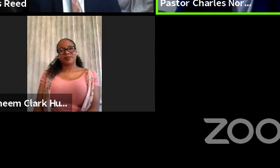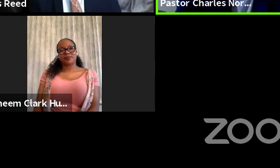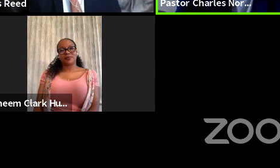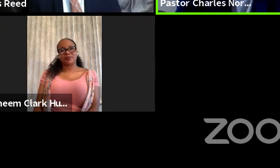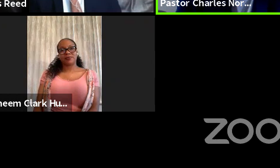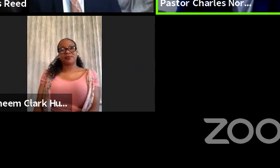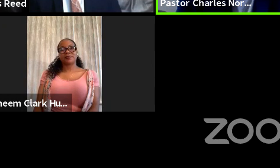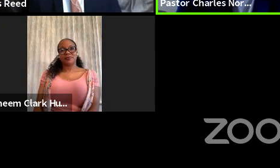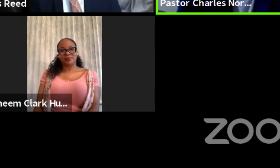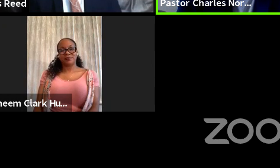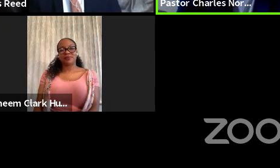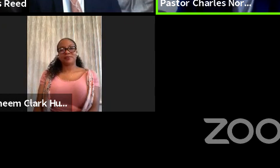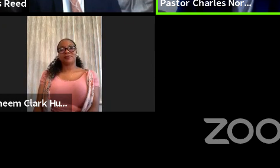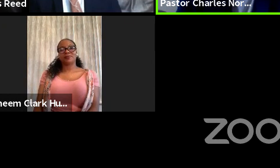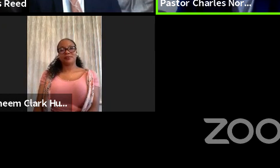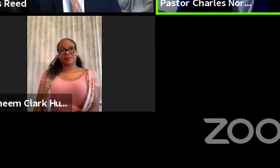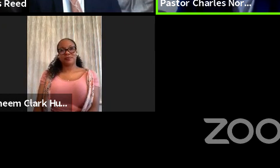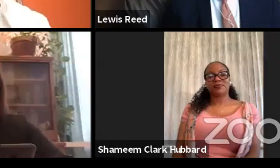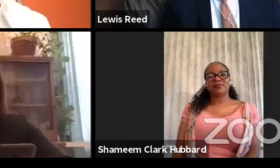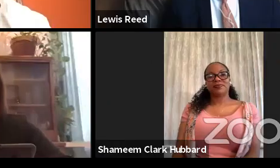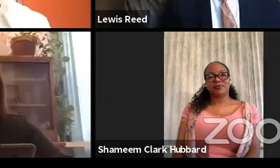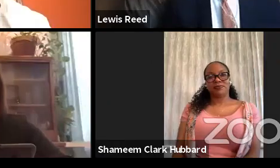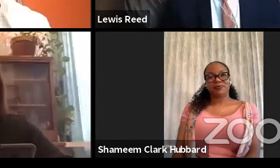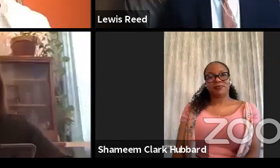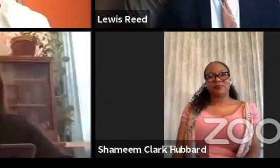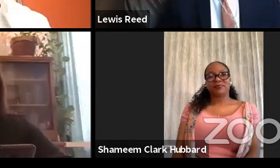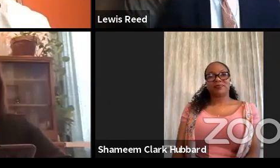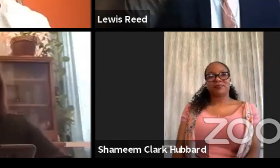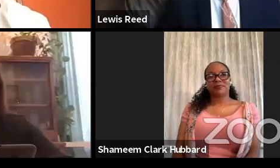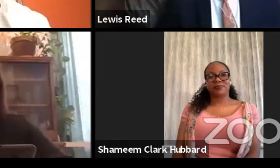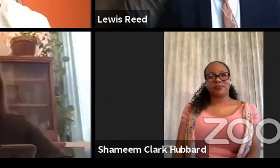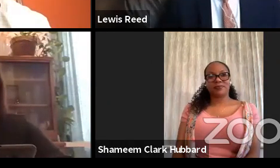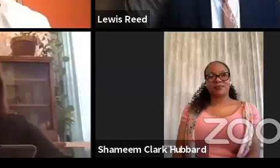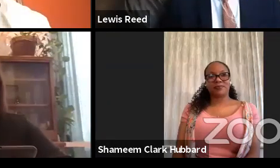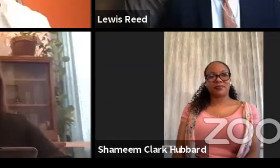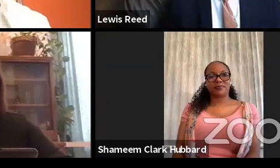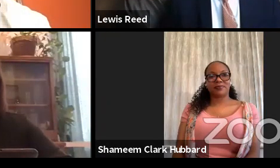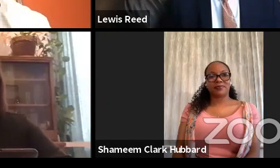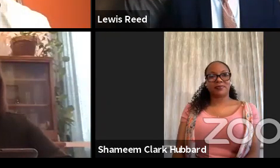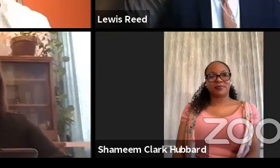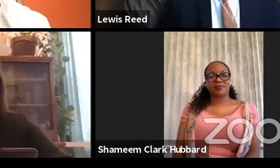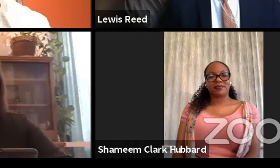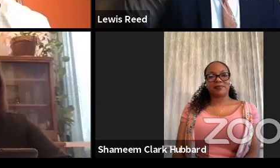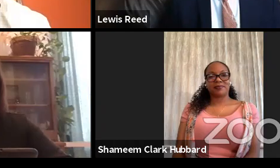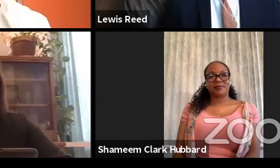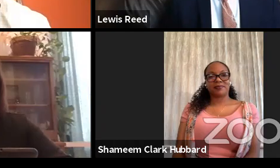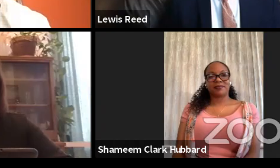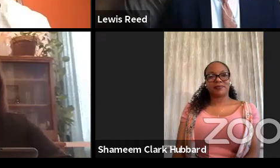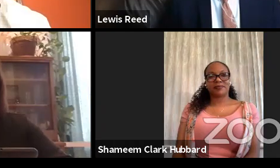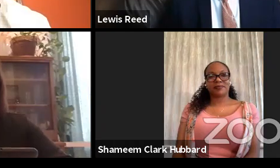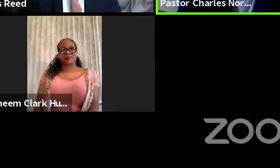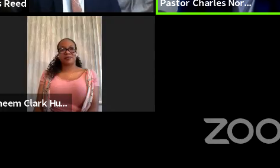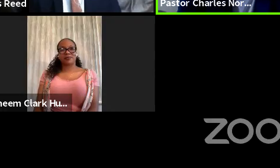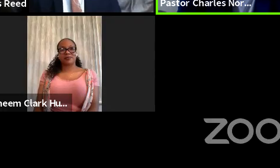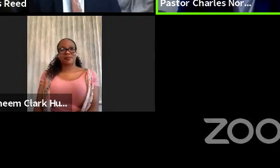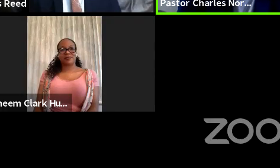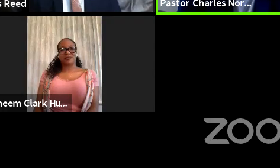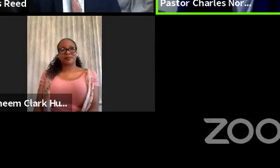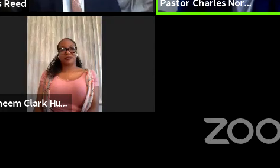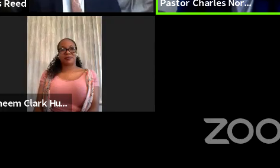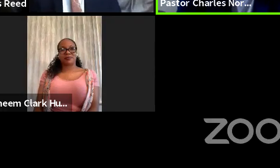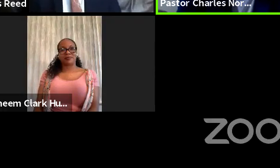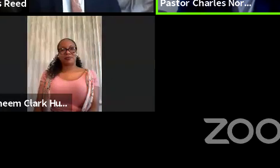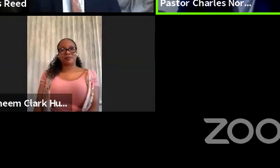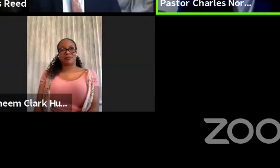And so while we have not been doing this as long as others, our reach and depth into the neighborhood